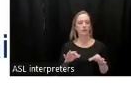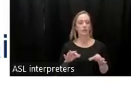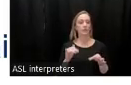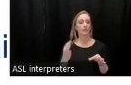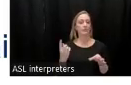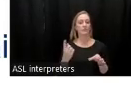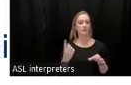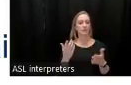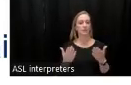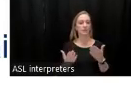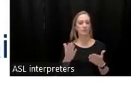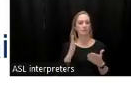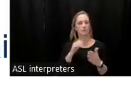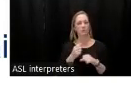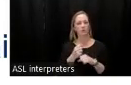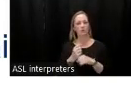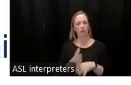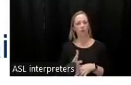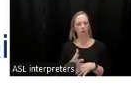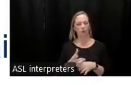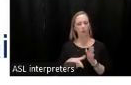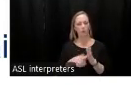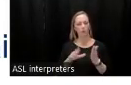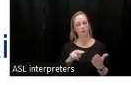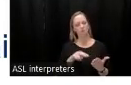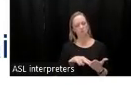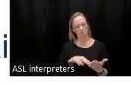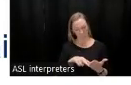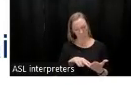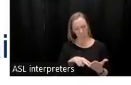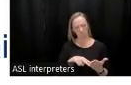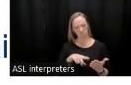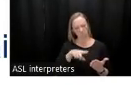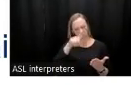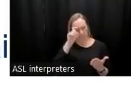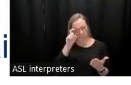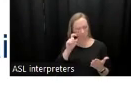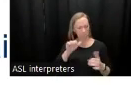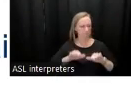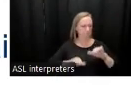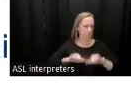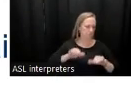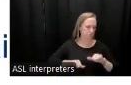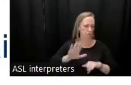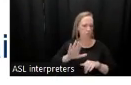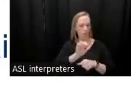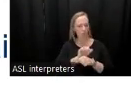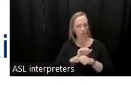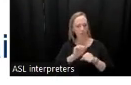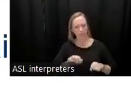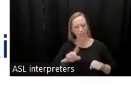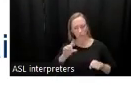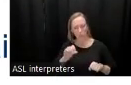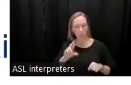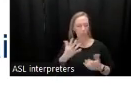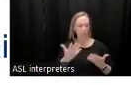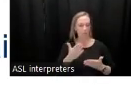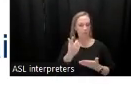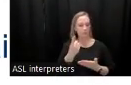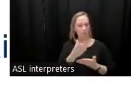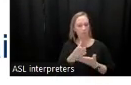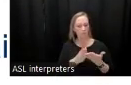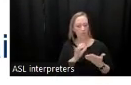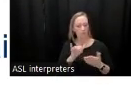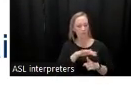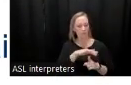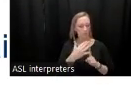give reviewers pause or make them uncertain about whether the work can be done, or whether some aspect of the environment is a weakness for the